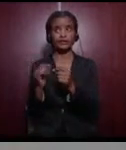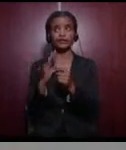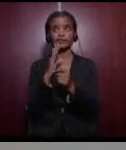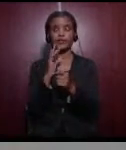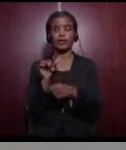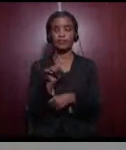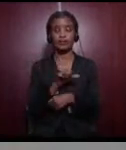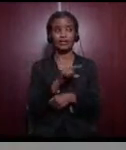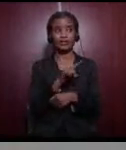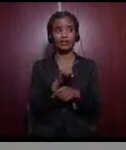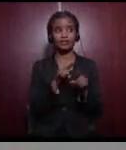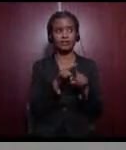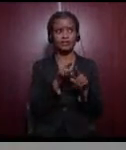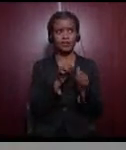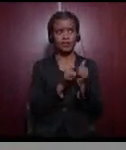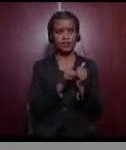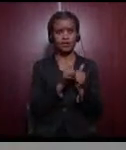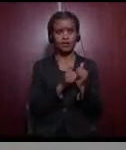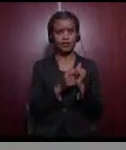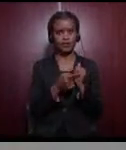last